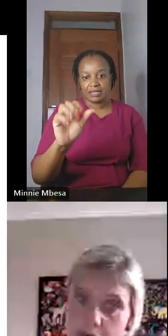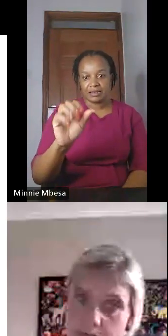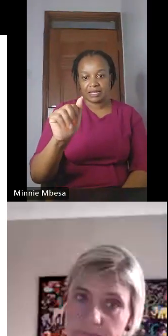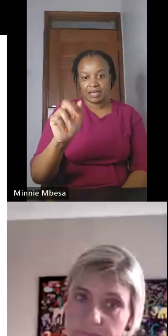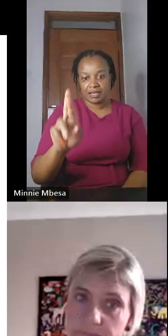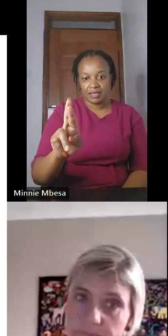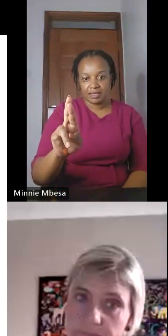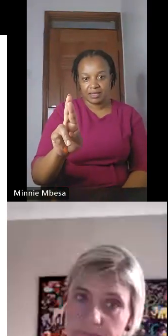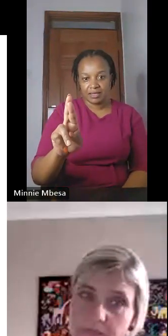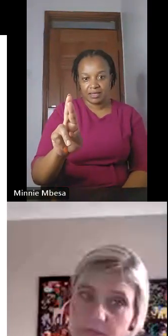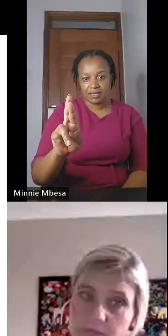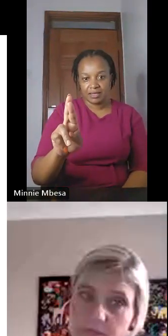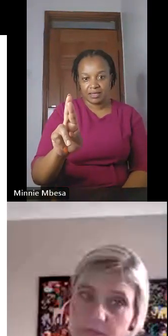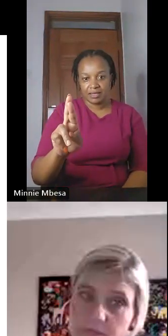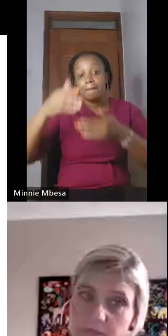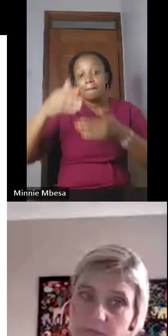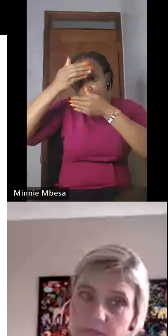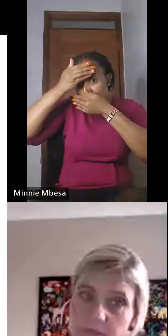Morocco,